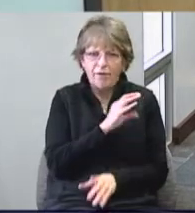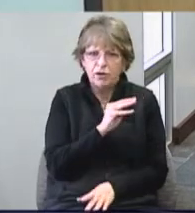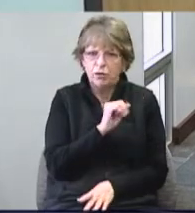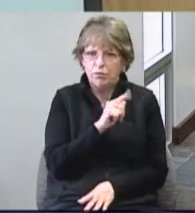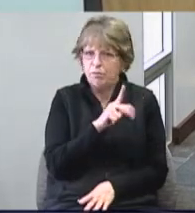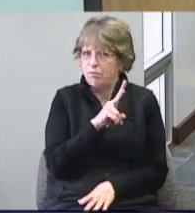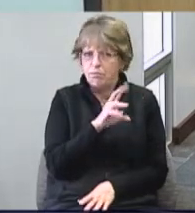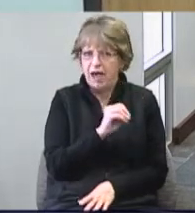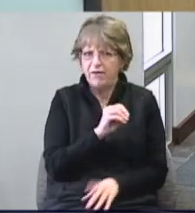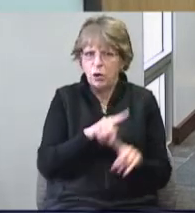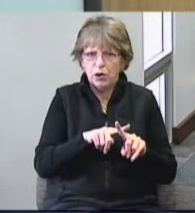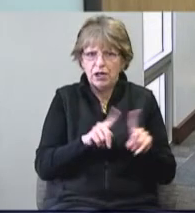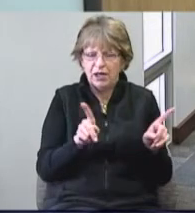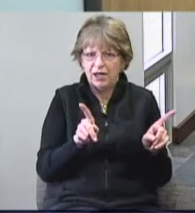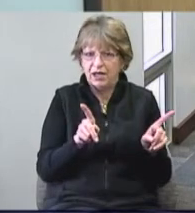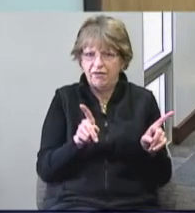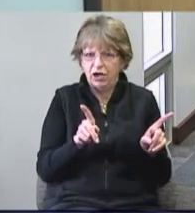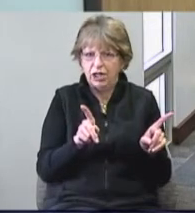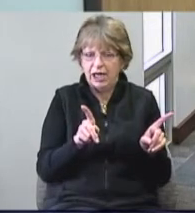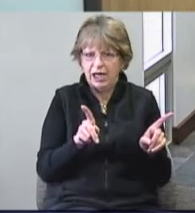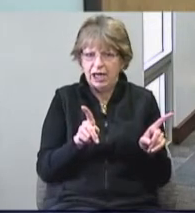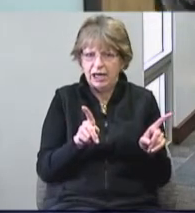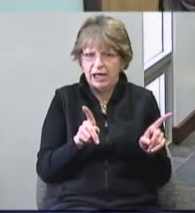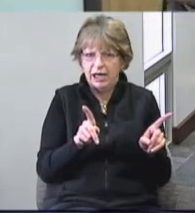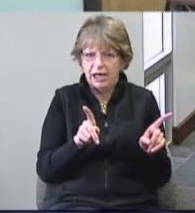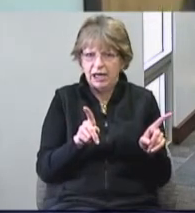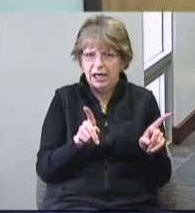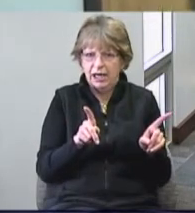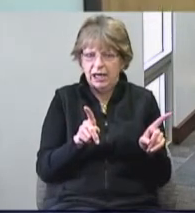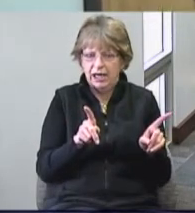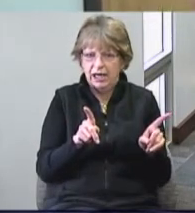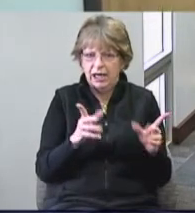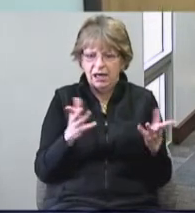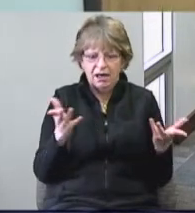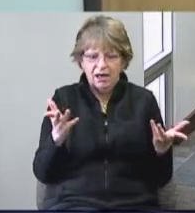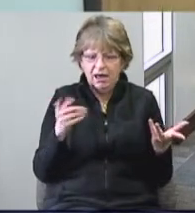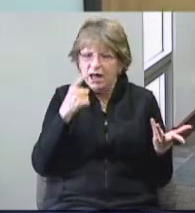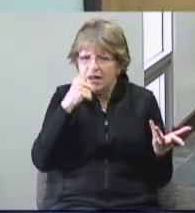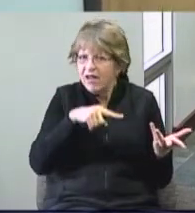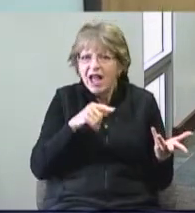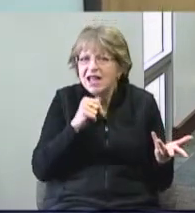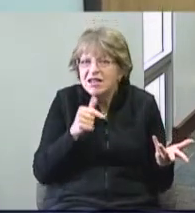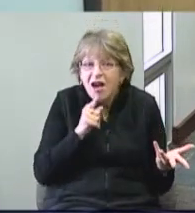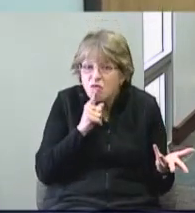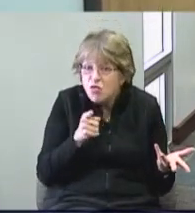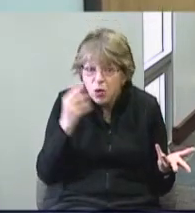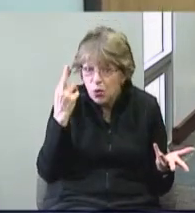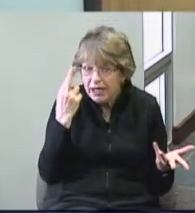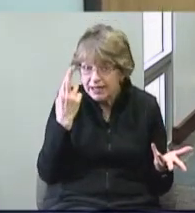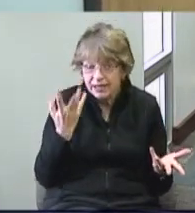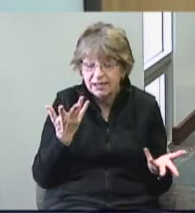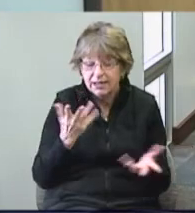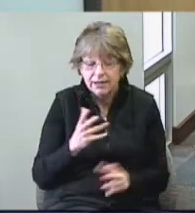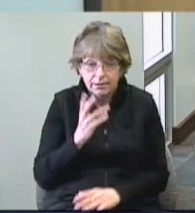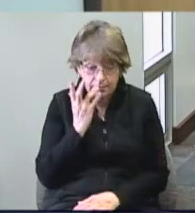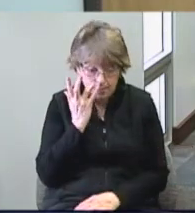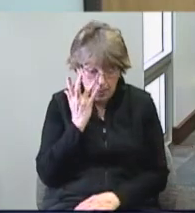differently than Officer Graham. It's a pretext. It is not a real reason.